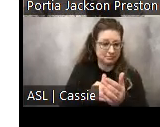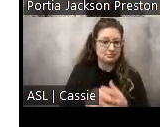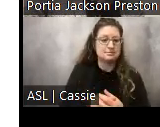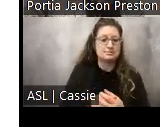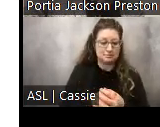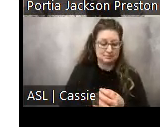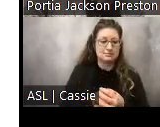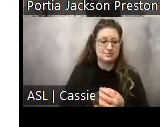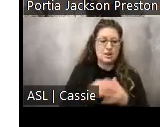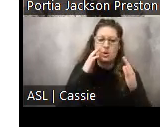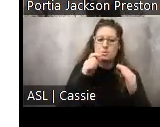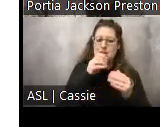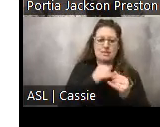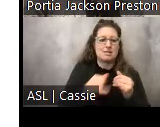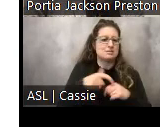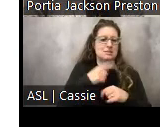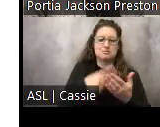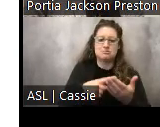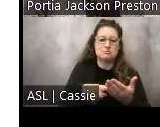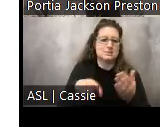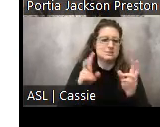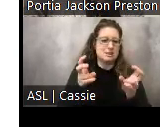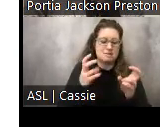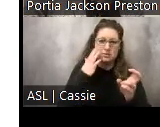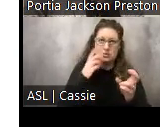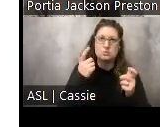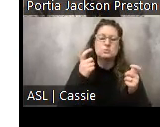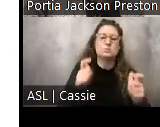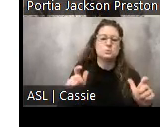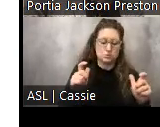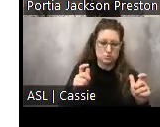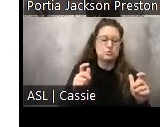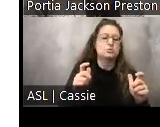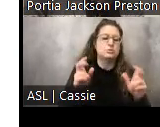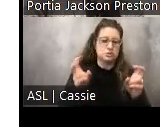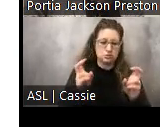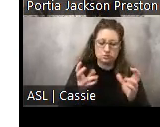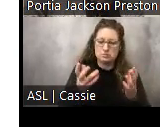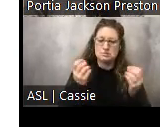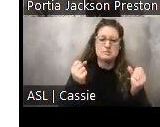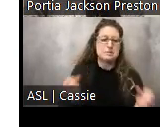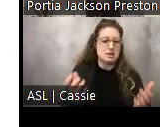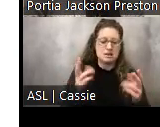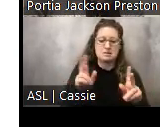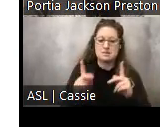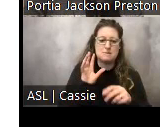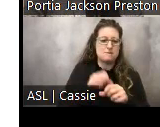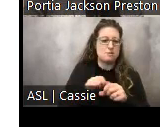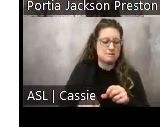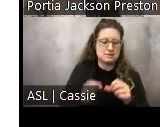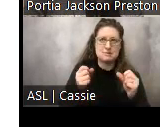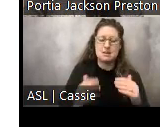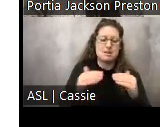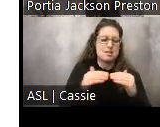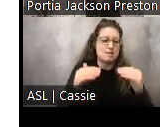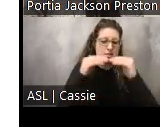huge issue for community and individuals on a number of levels. Someone mentioned in the chat that,